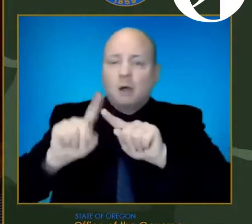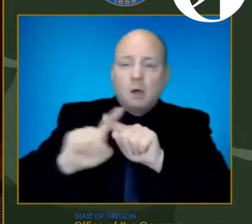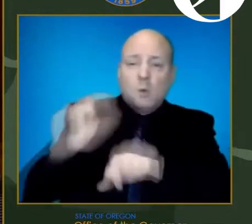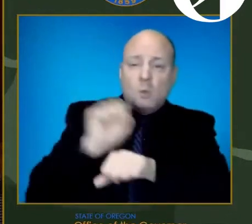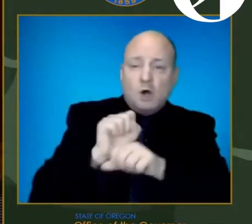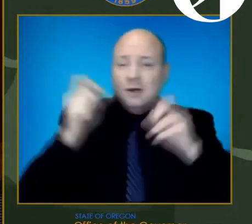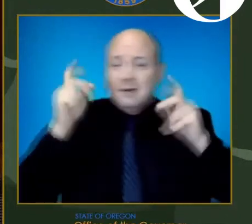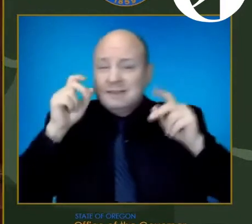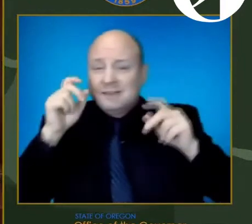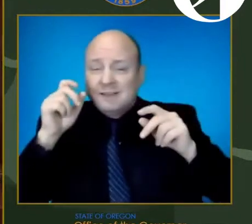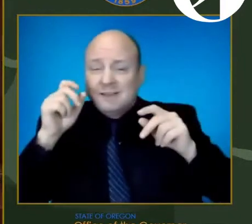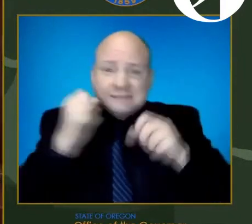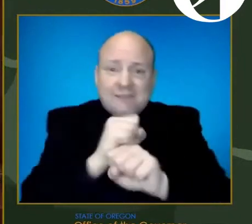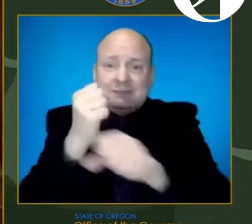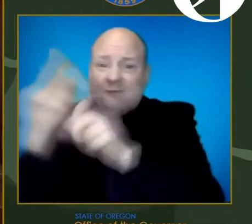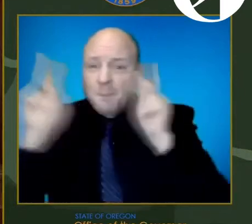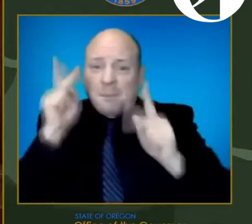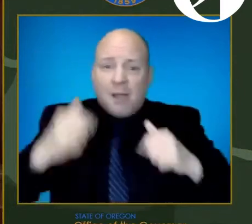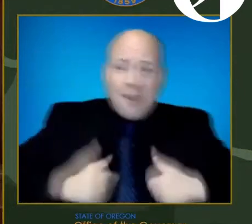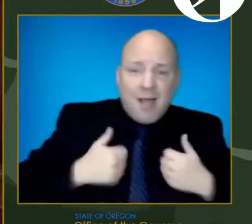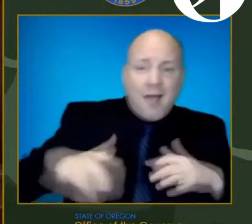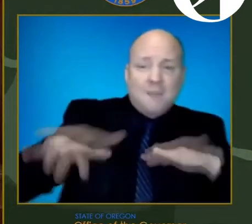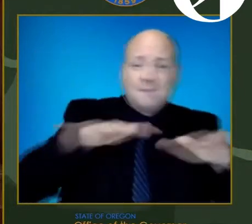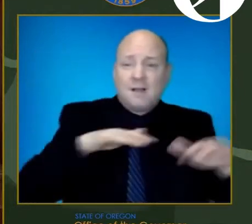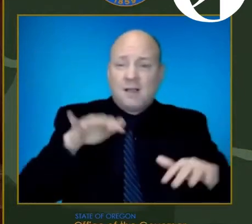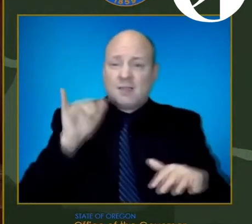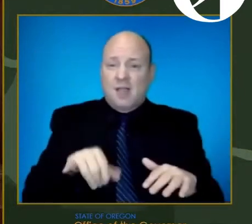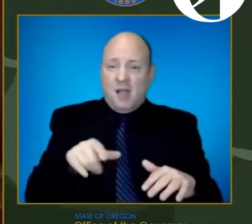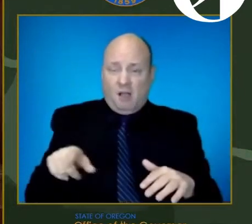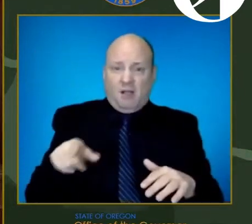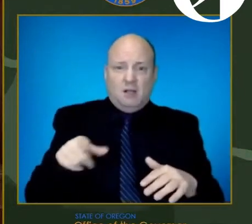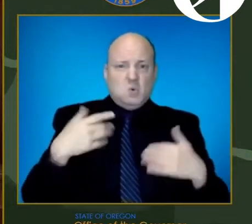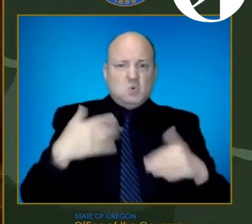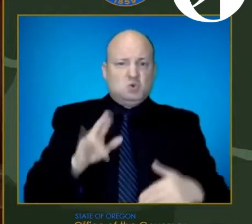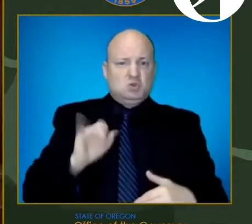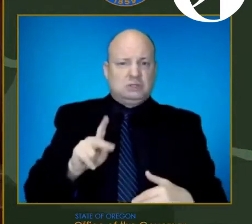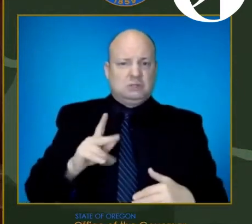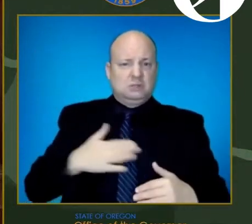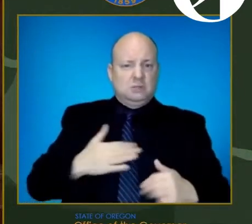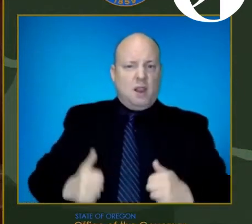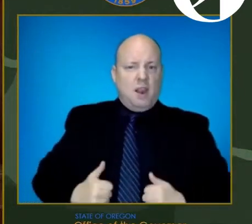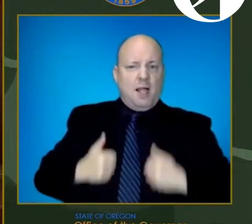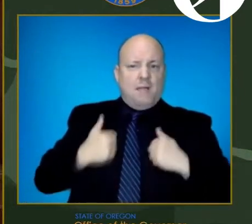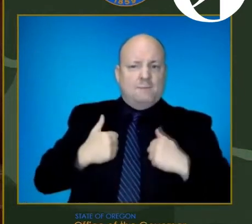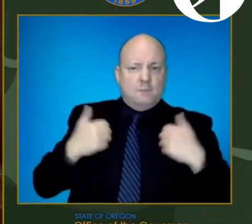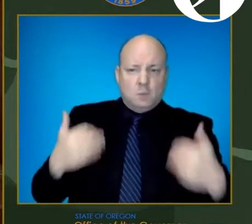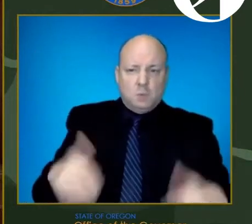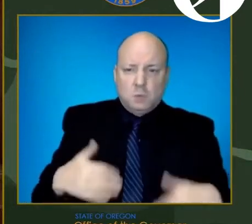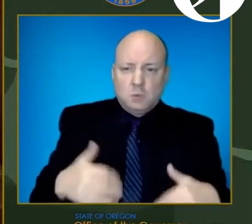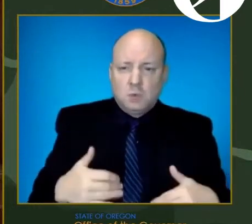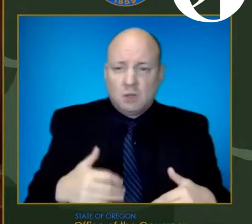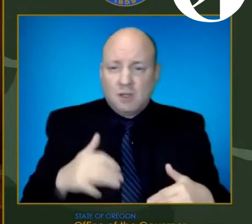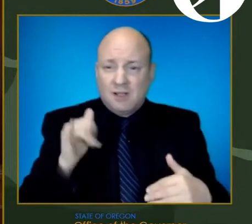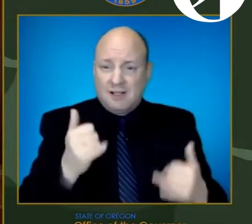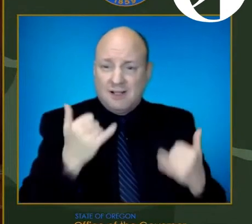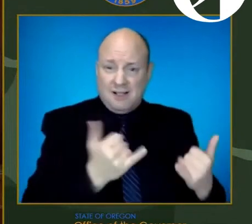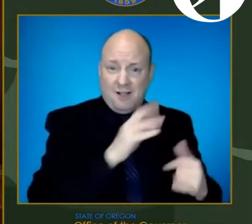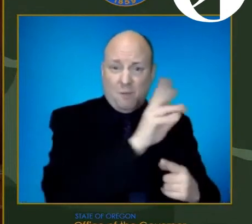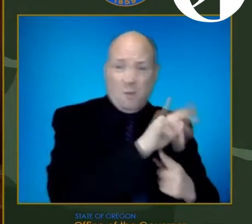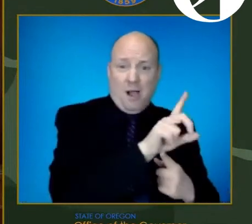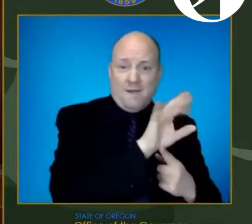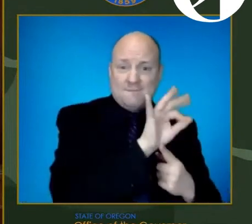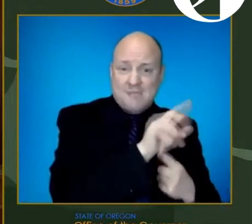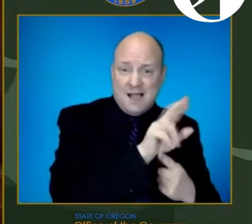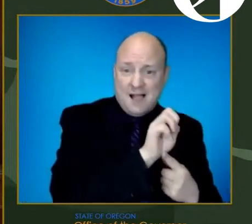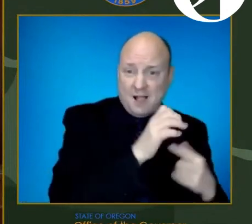and risked their own. During the wildfires, and even today, months later, I am ever more grateful